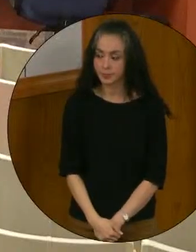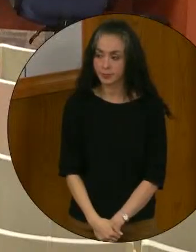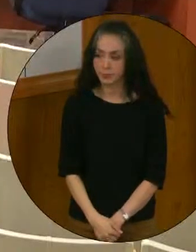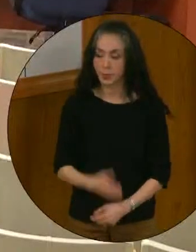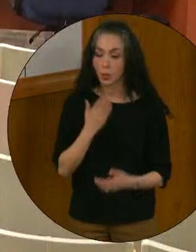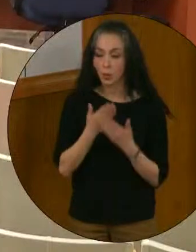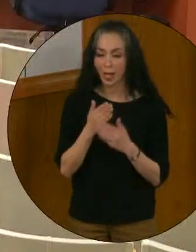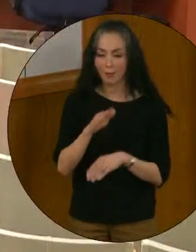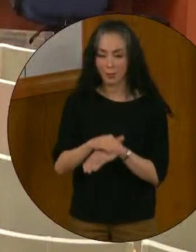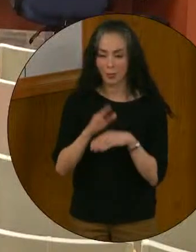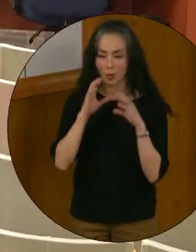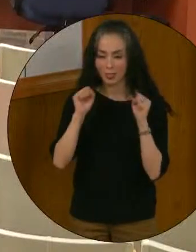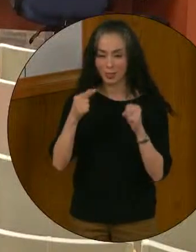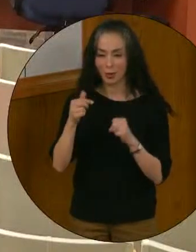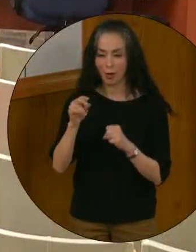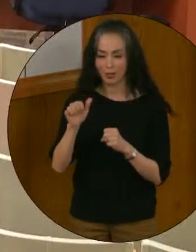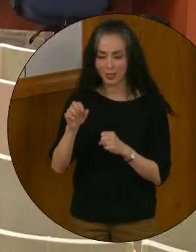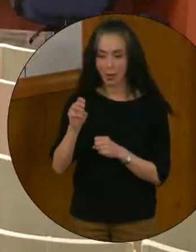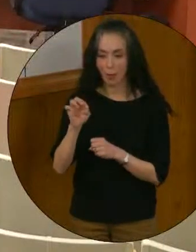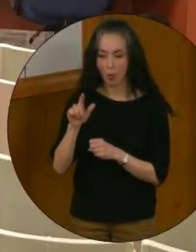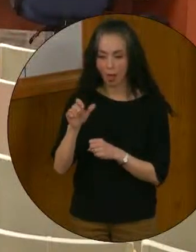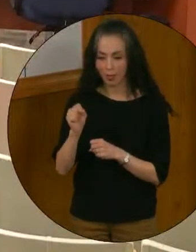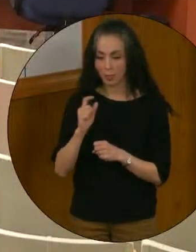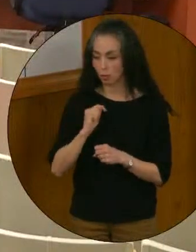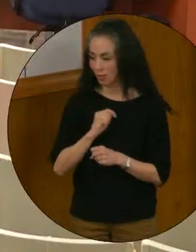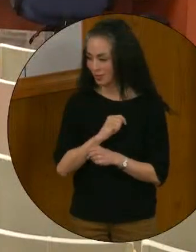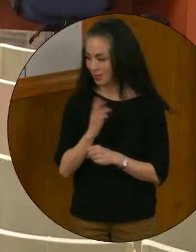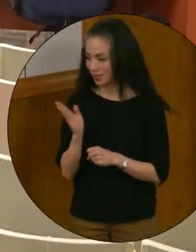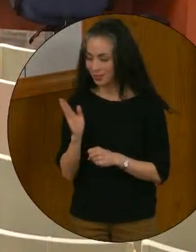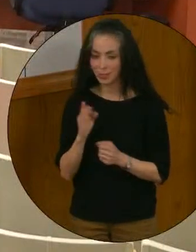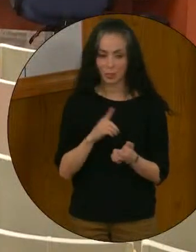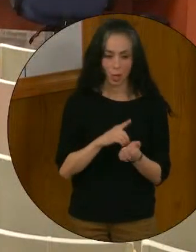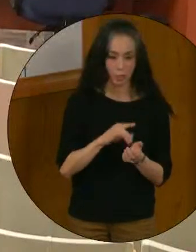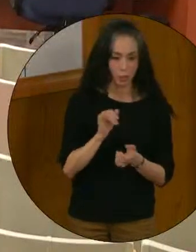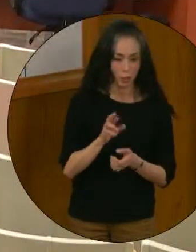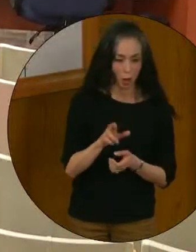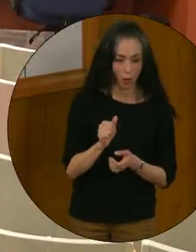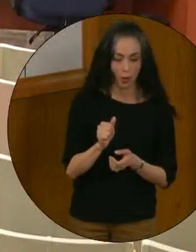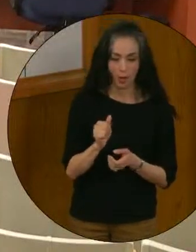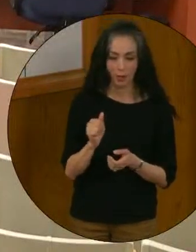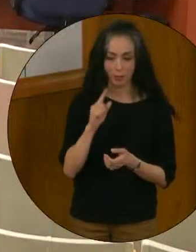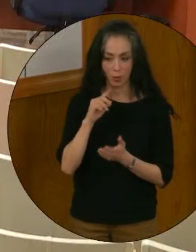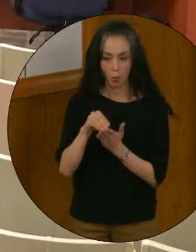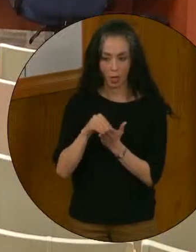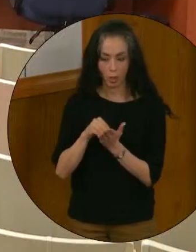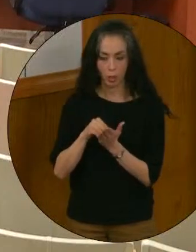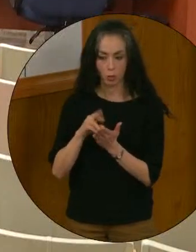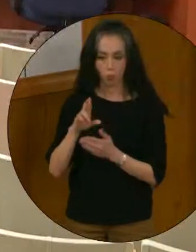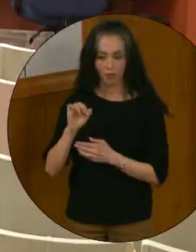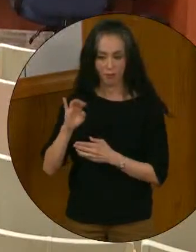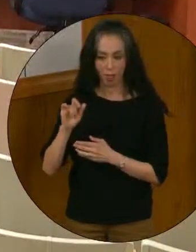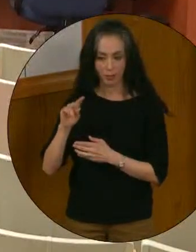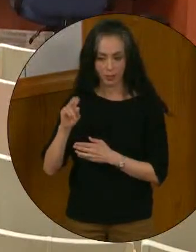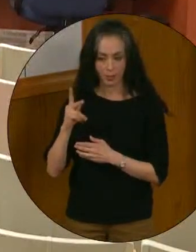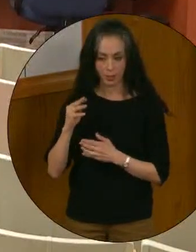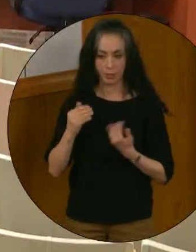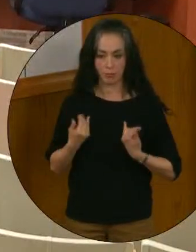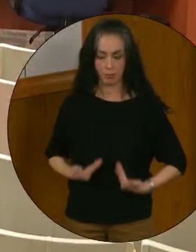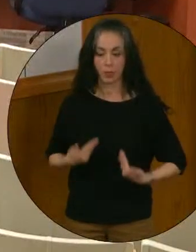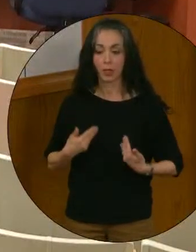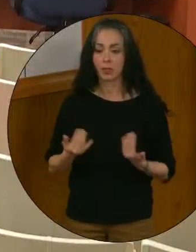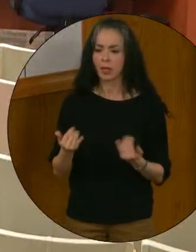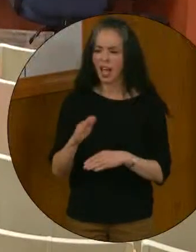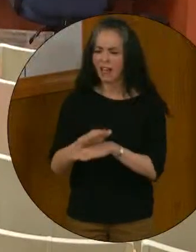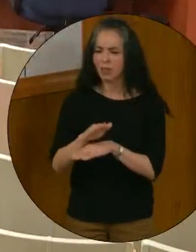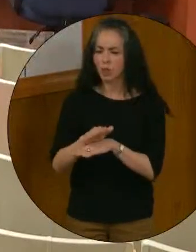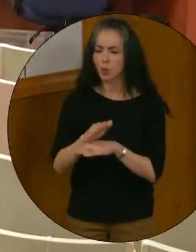Good afternoon, President Garcia Morales, trustees, Dr. Jara, Shauna Rafalski for the record. Here this afternoon to just share with you